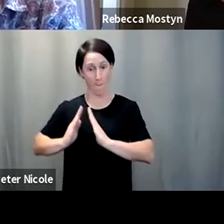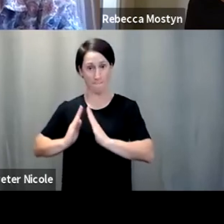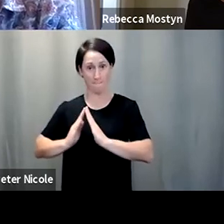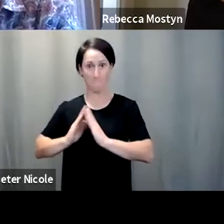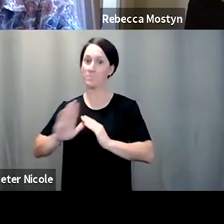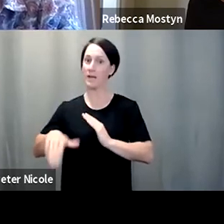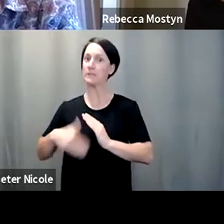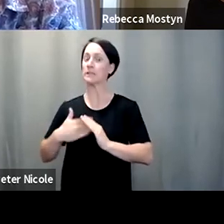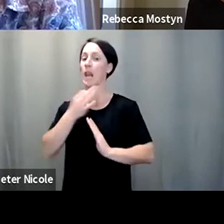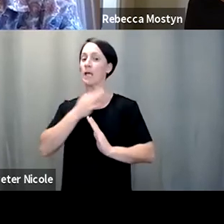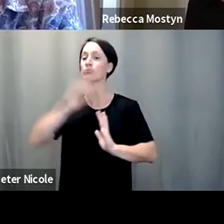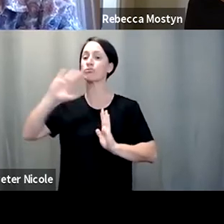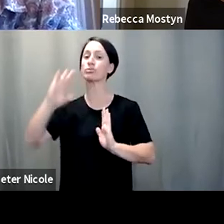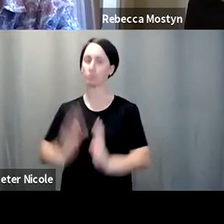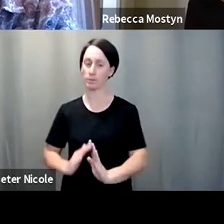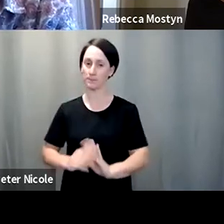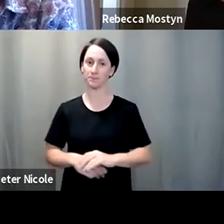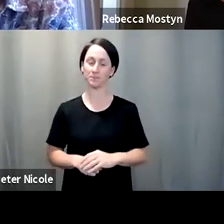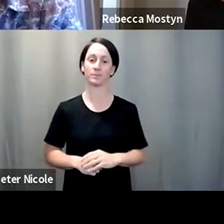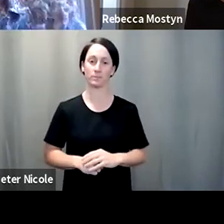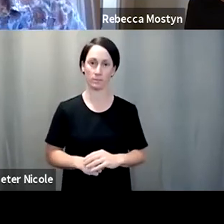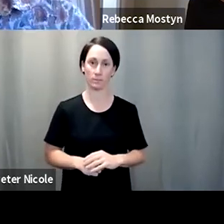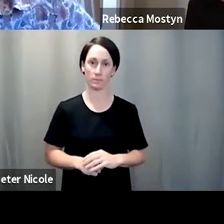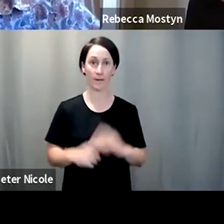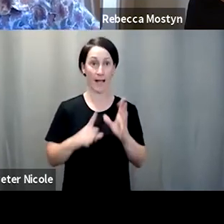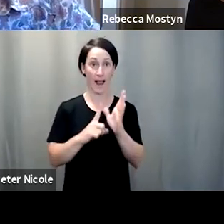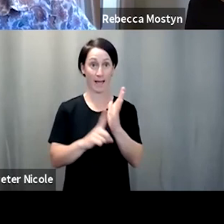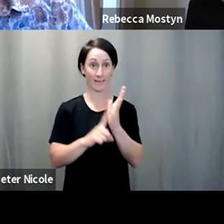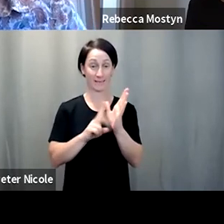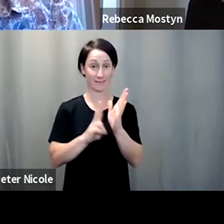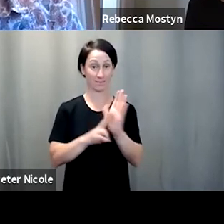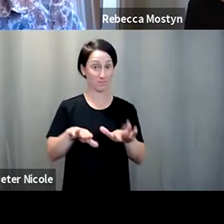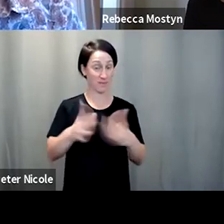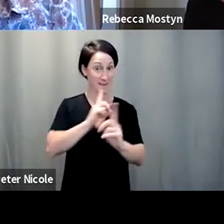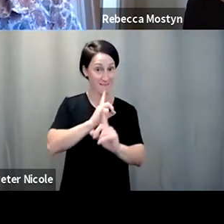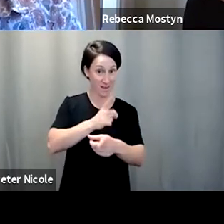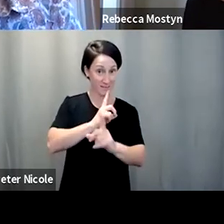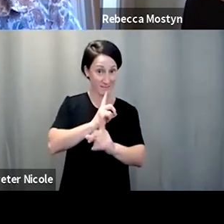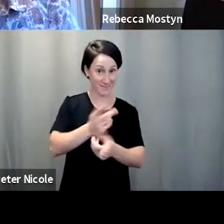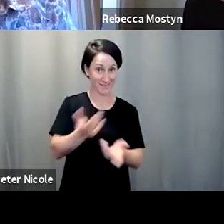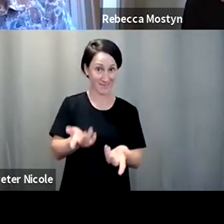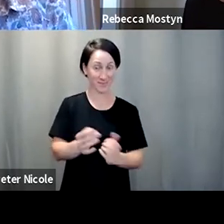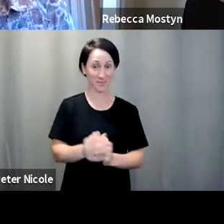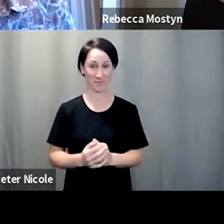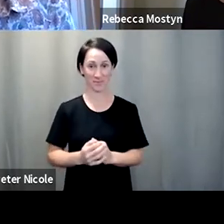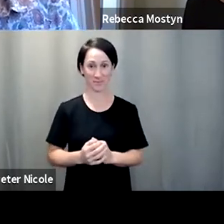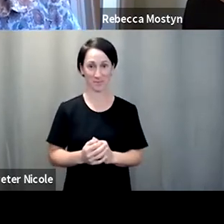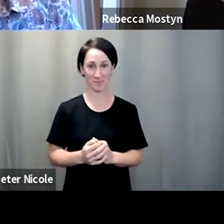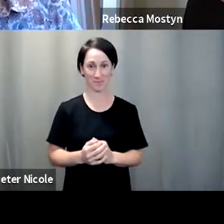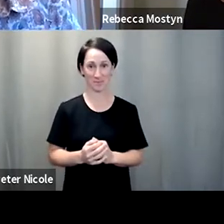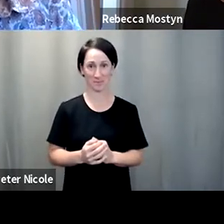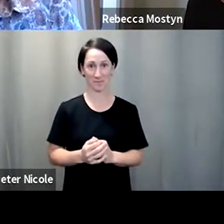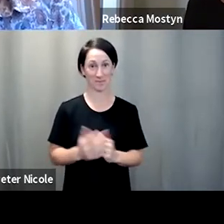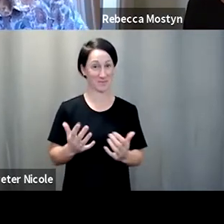So thanks for sharing that. Alan, have you got any advice that you can bring for